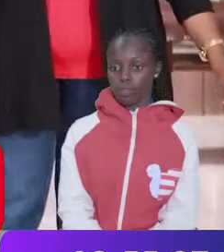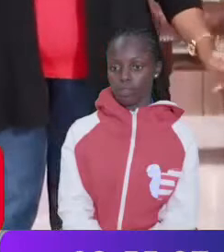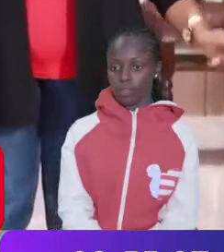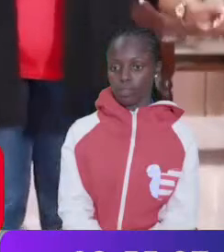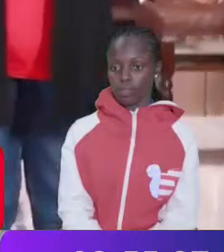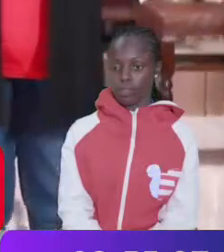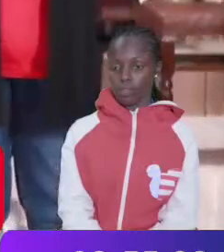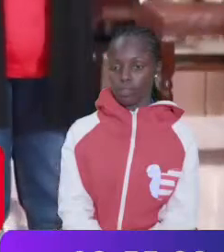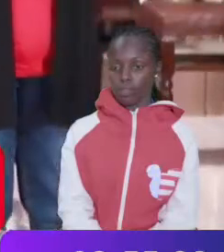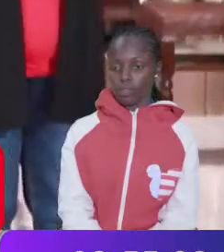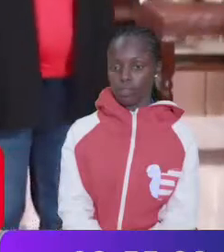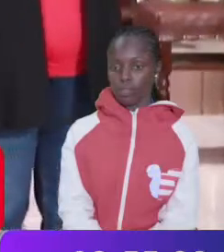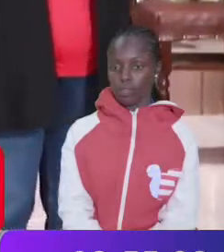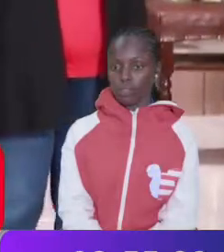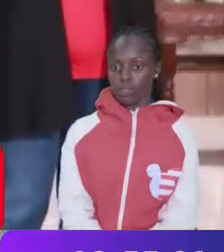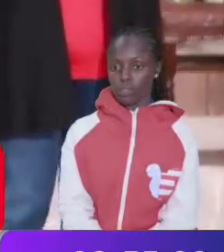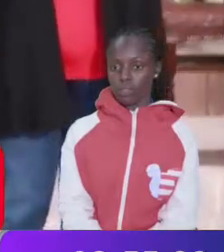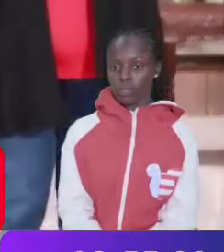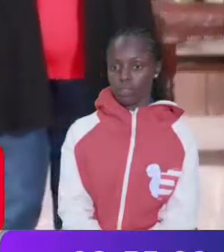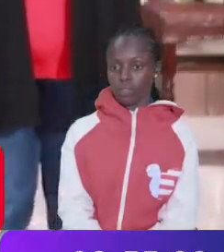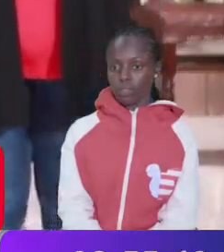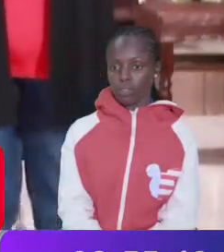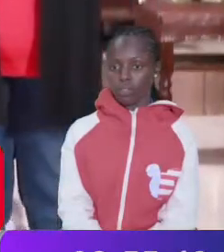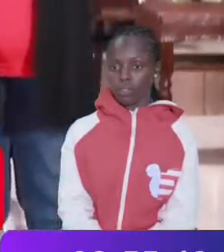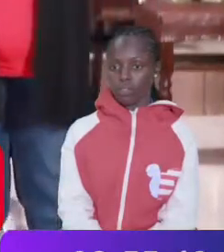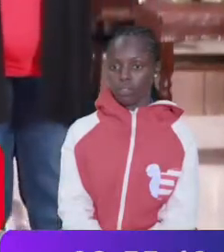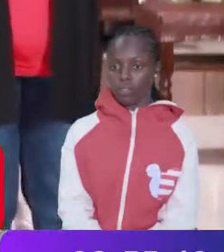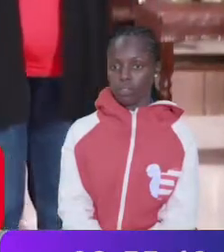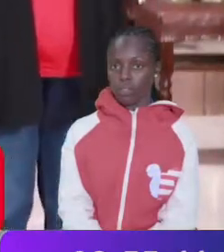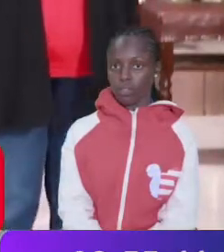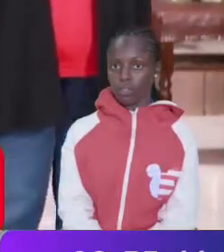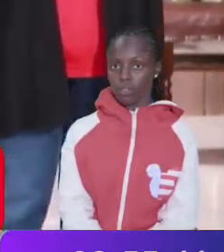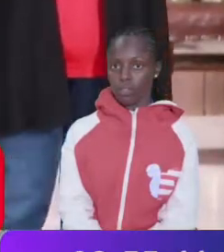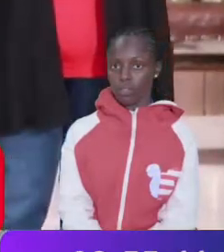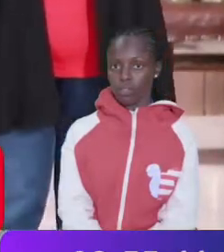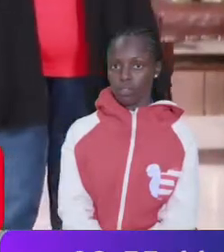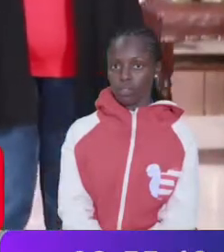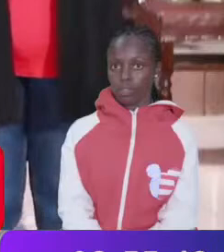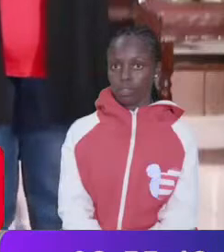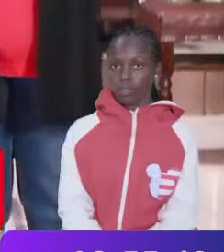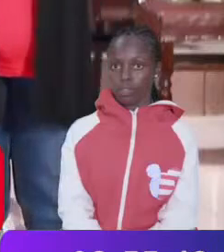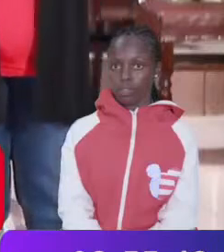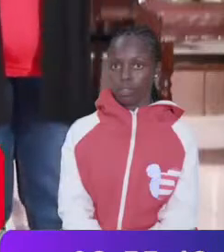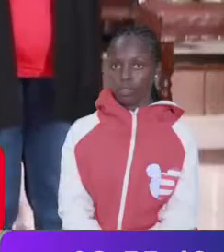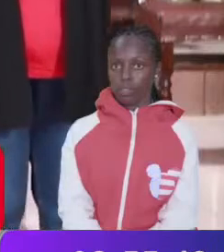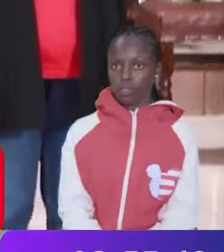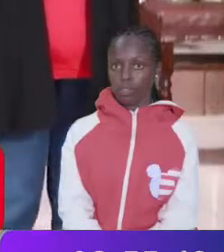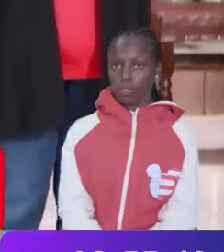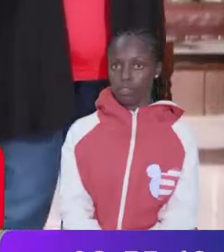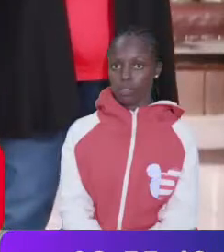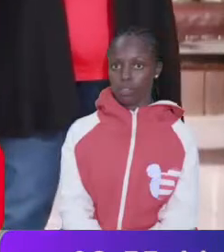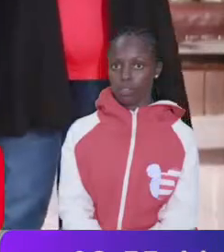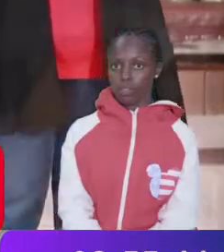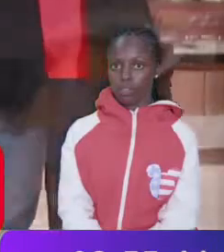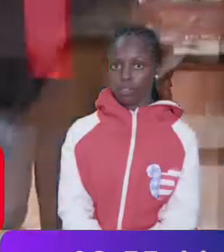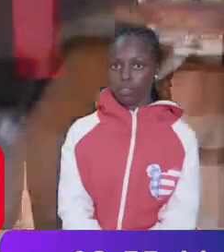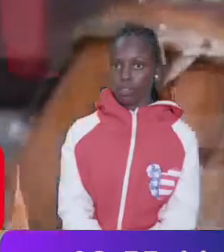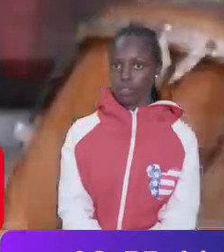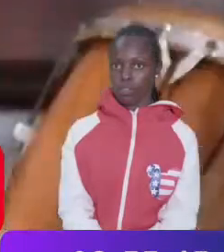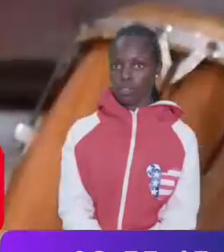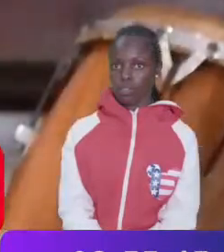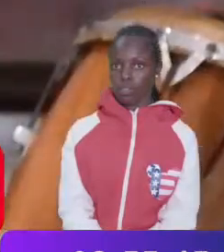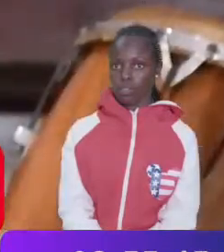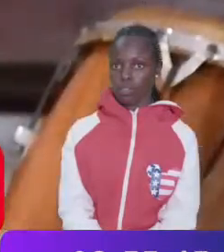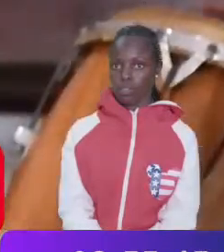your goodness, oh God, I'm at my bottom, surrounds us, oh God, I'm at my bottom. And we worship you, Lord, and we adore you,